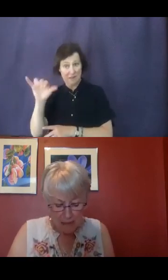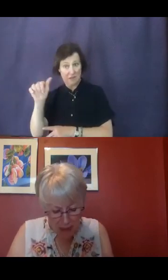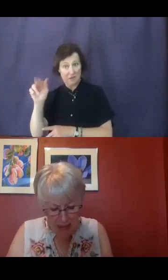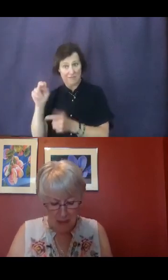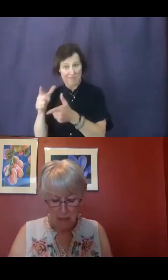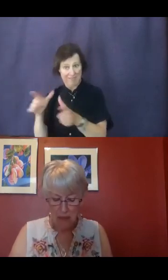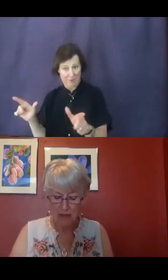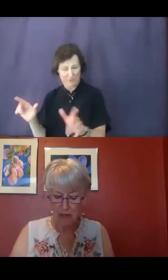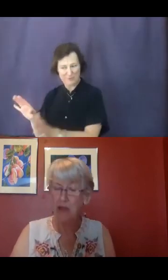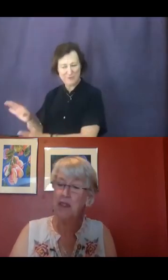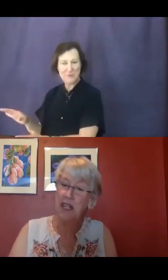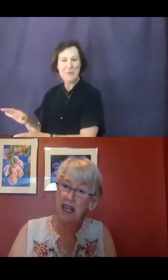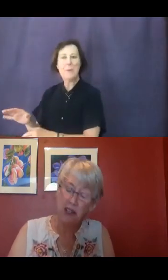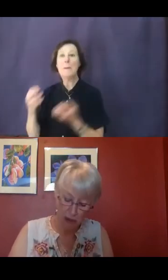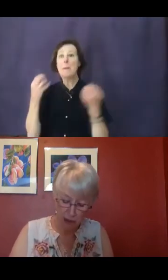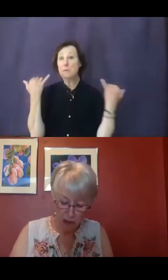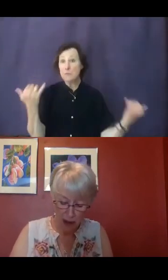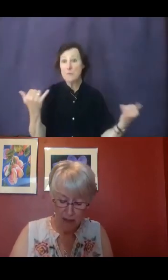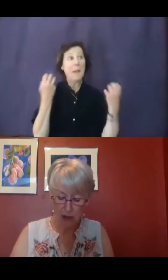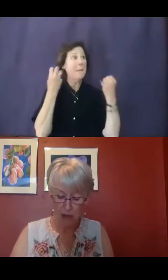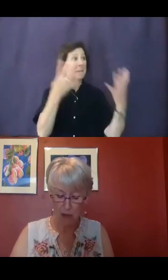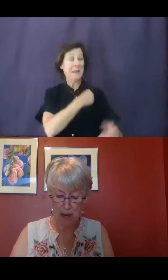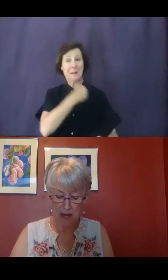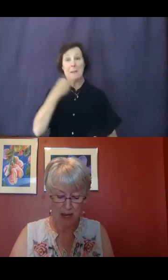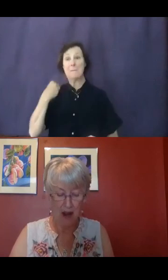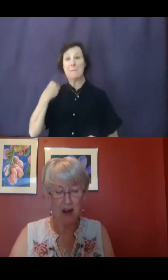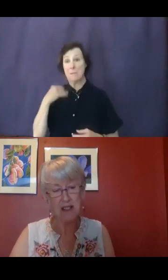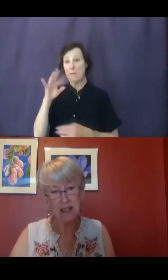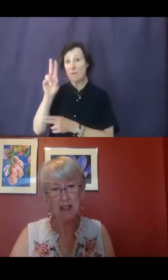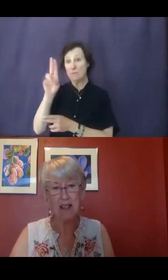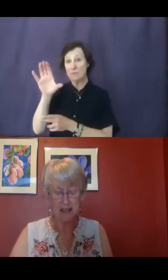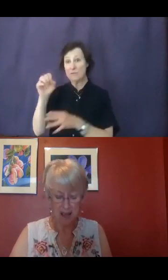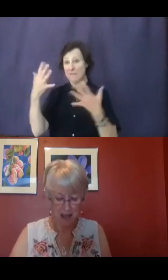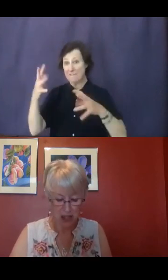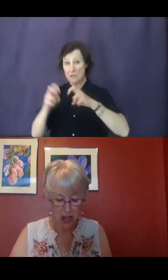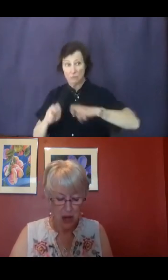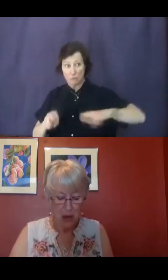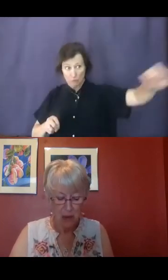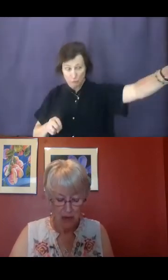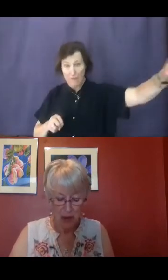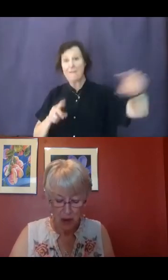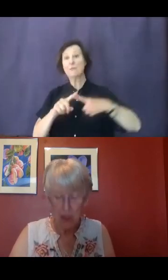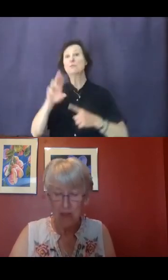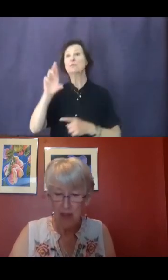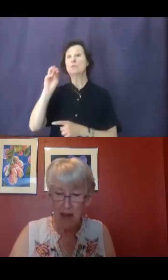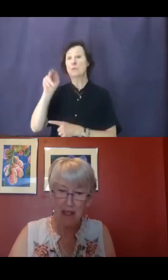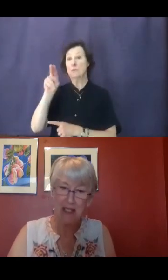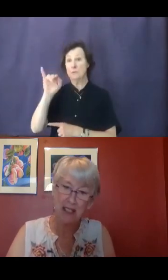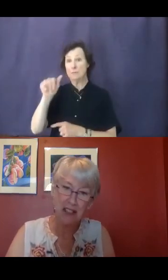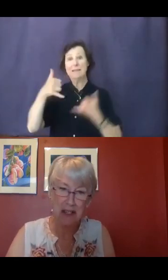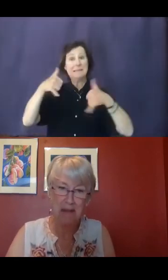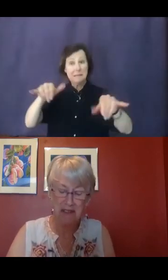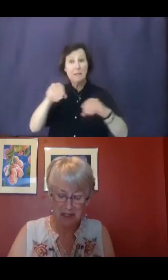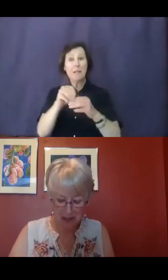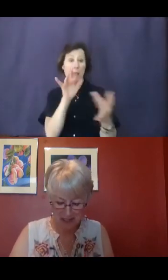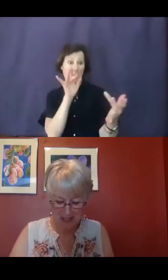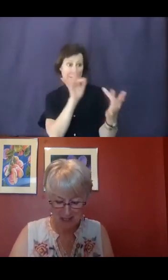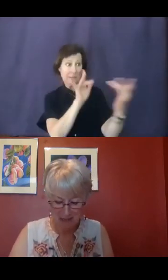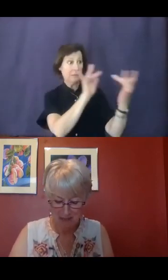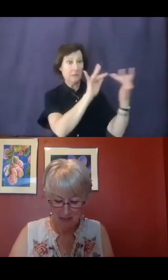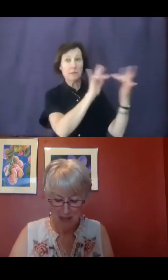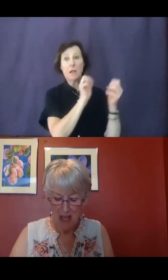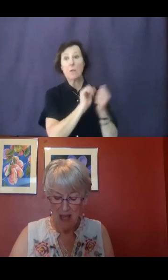Today, many members of UUCS who have traveled to Romania are still in touch with their host families in